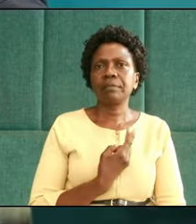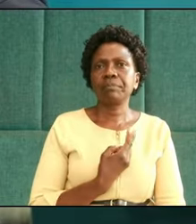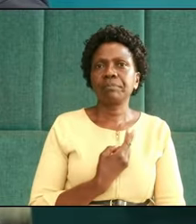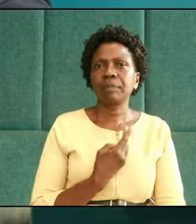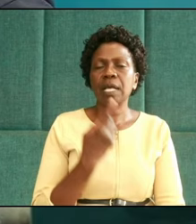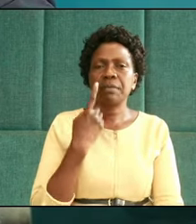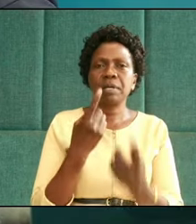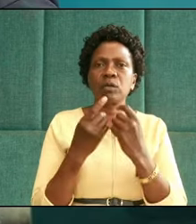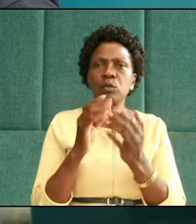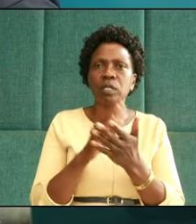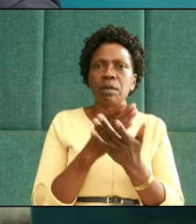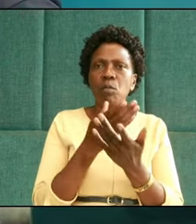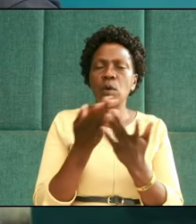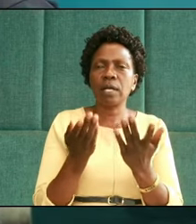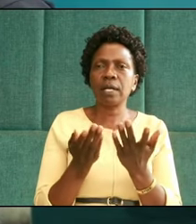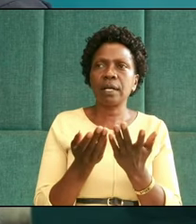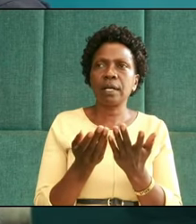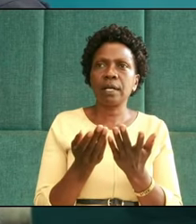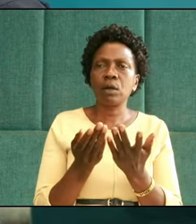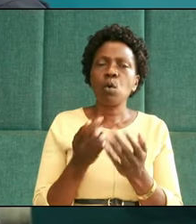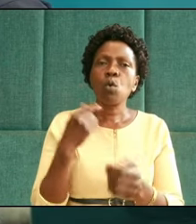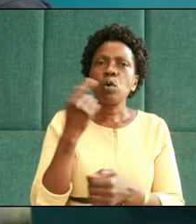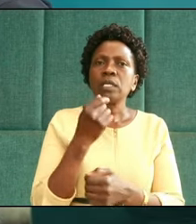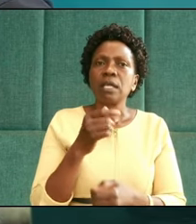I'm speaking to somebody who may be feeling guilty,